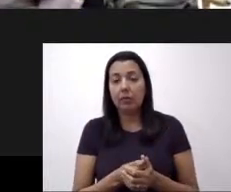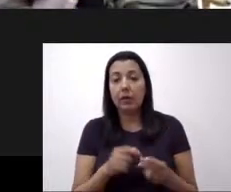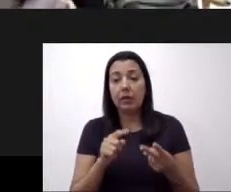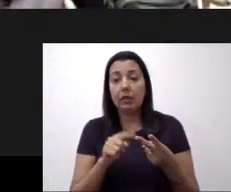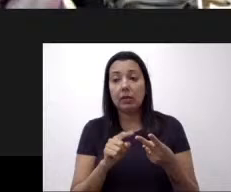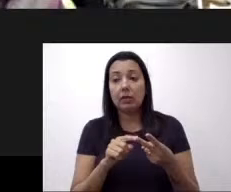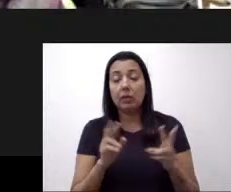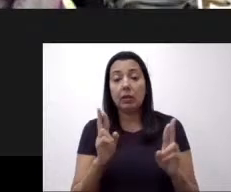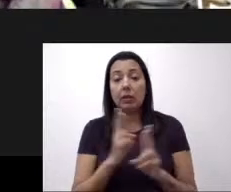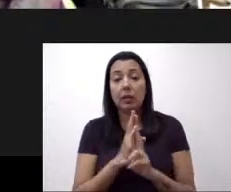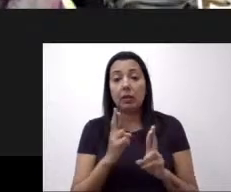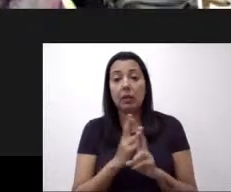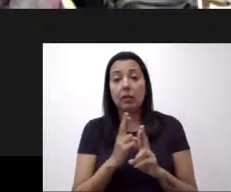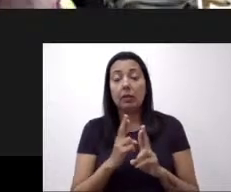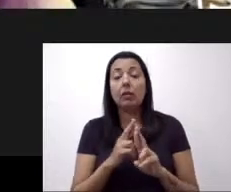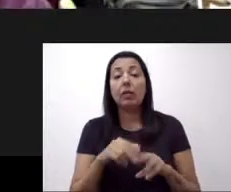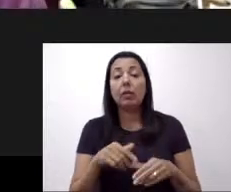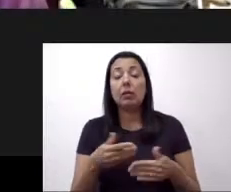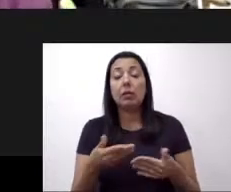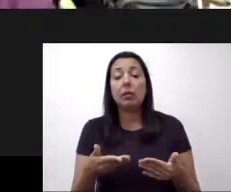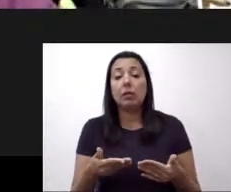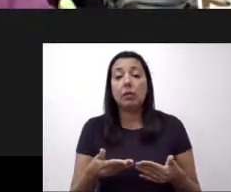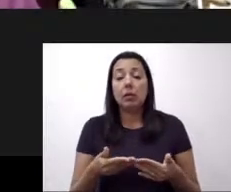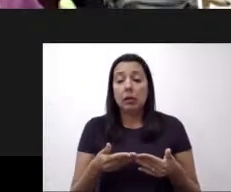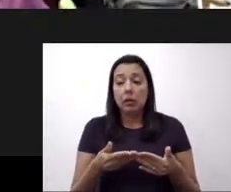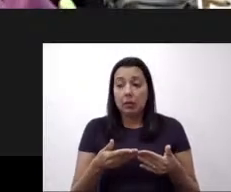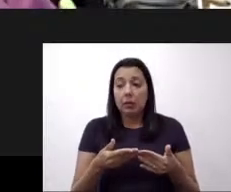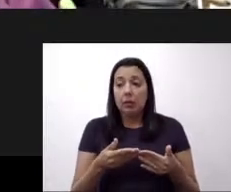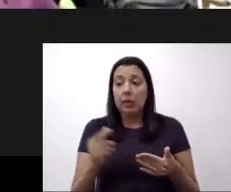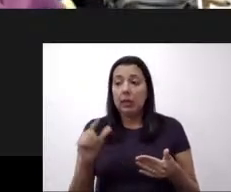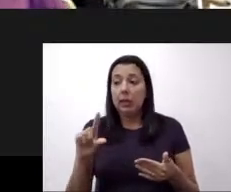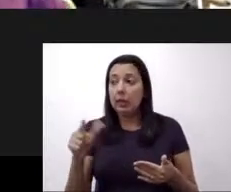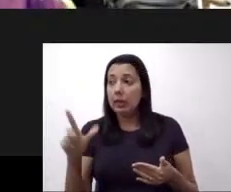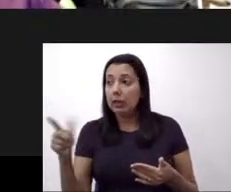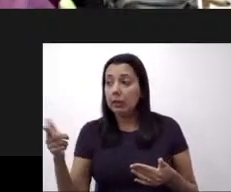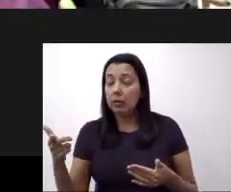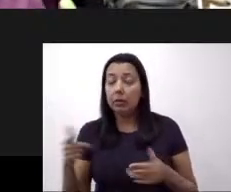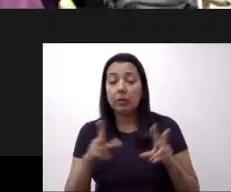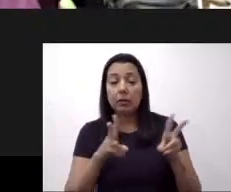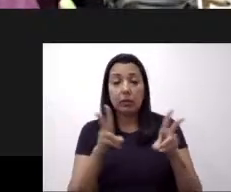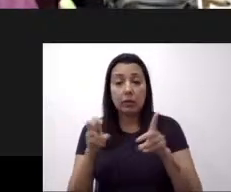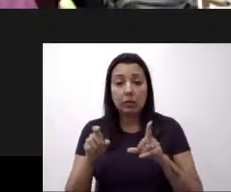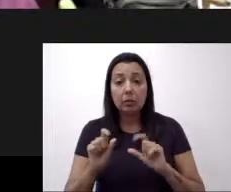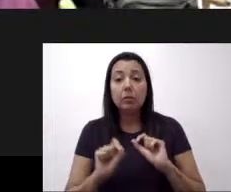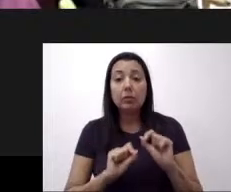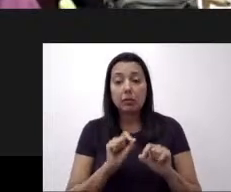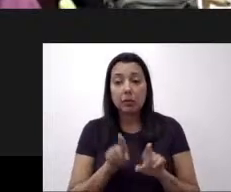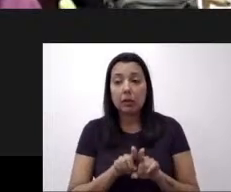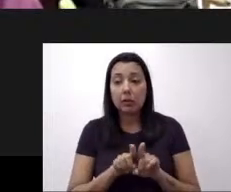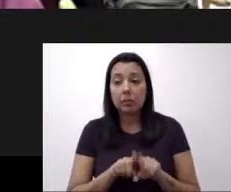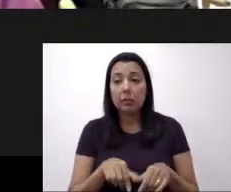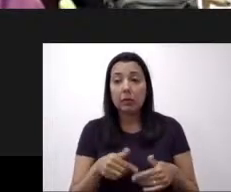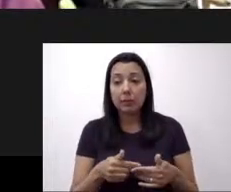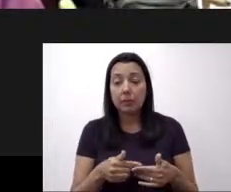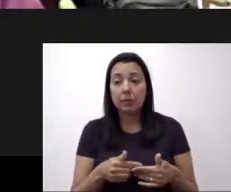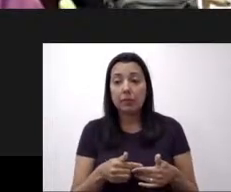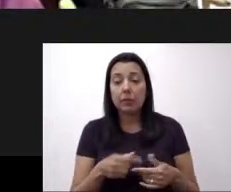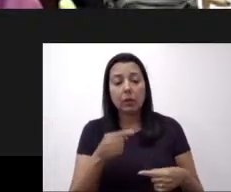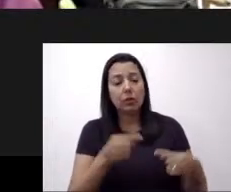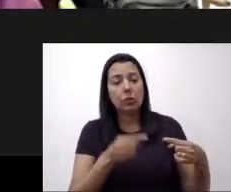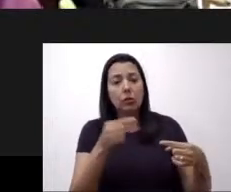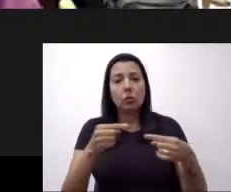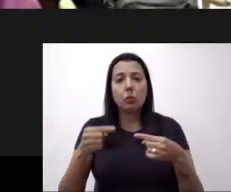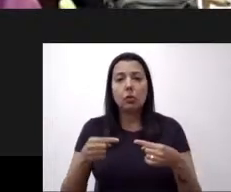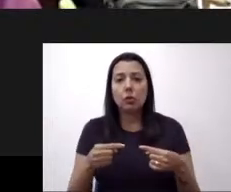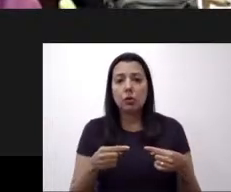other dominant approaches in the Anglo-Saxon world, because you discussed the advocacy coalition framework, but